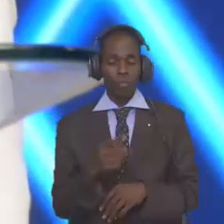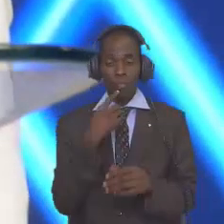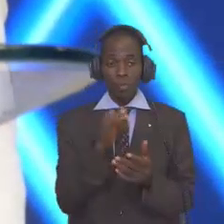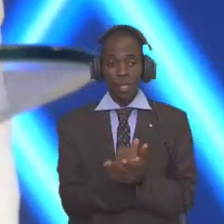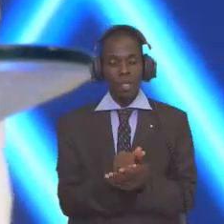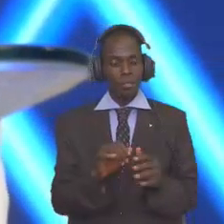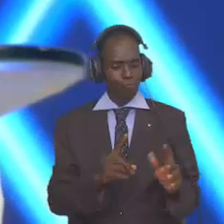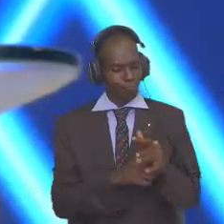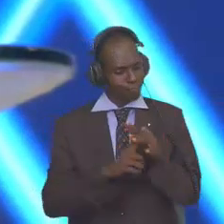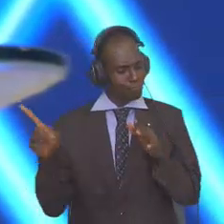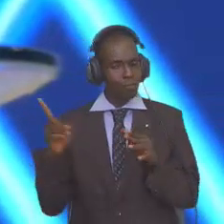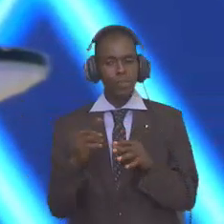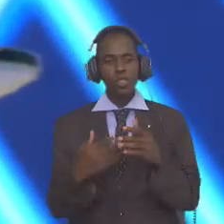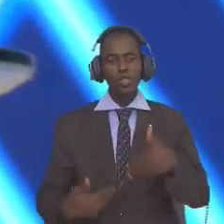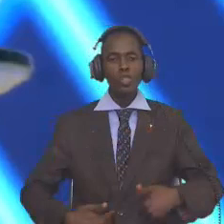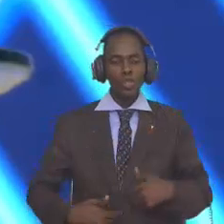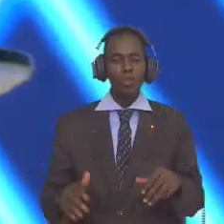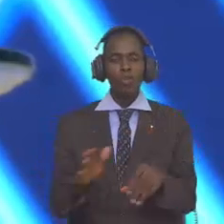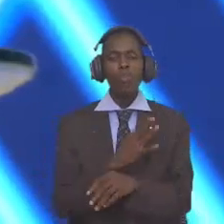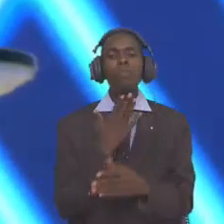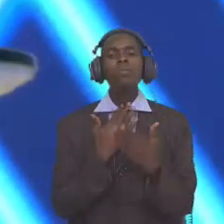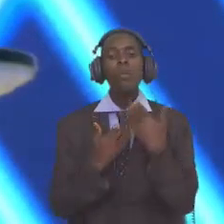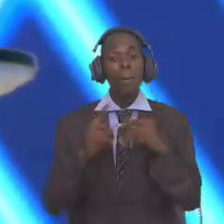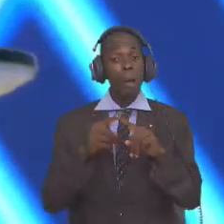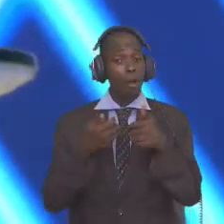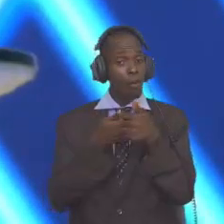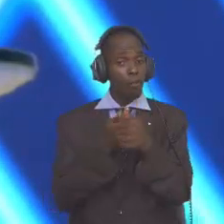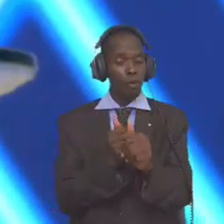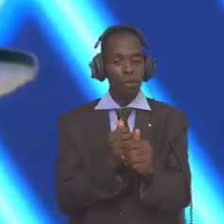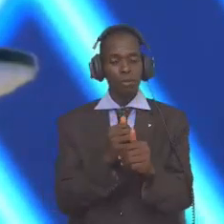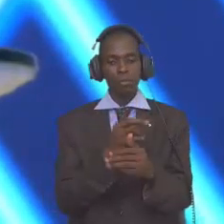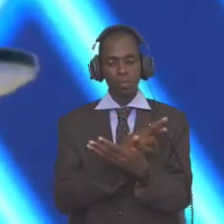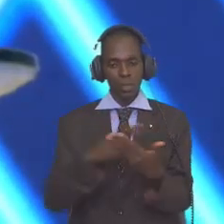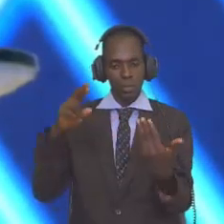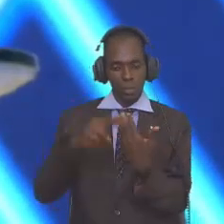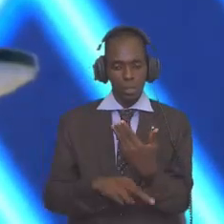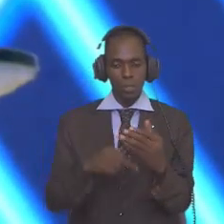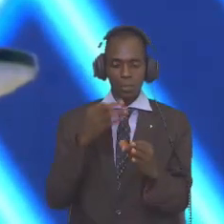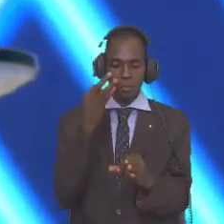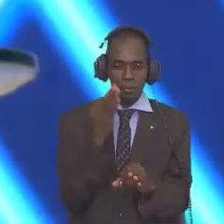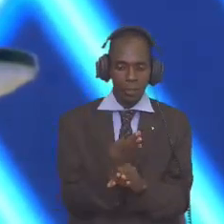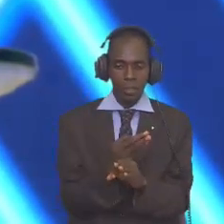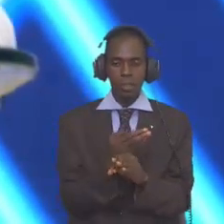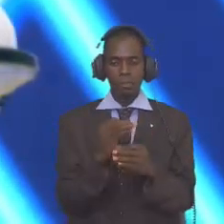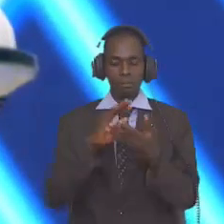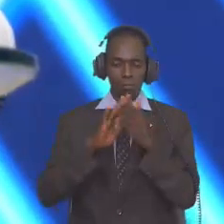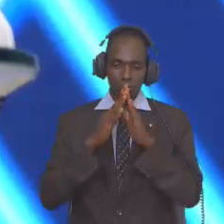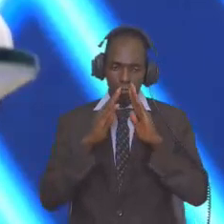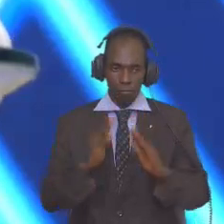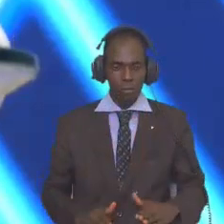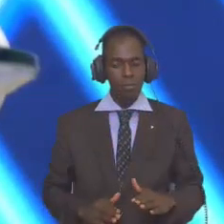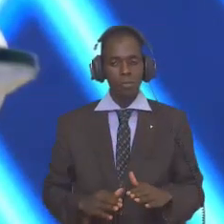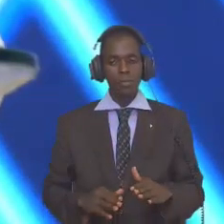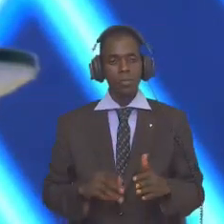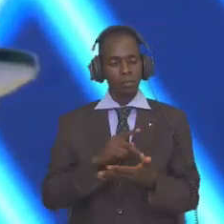also youthful lusts, but follow righteousness, faith, charity, peace with them